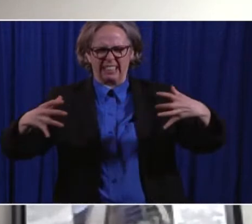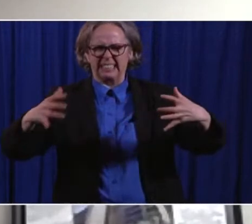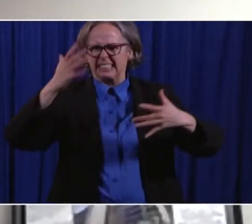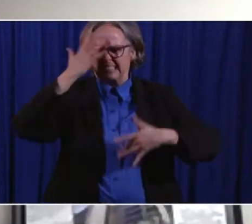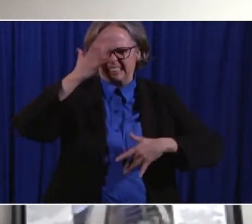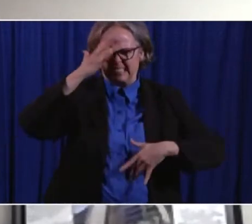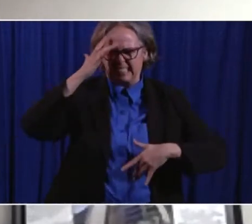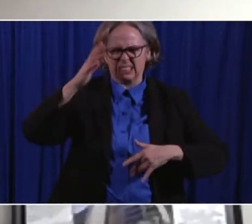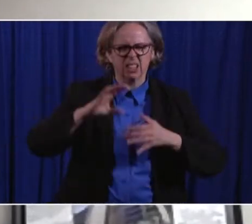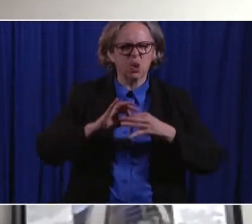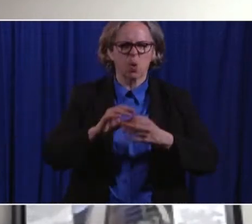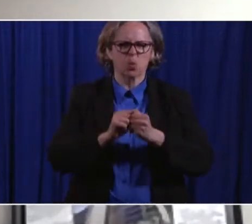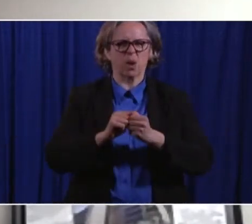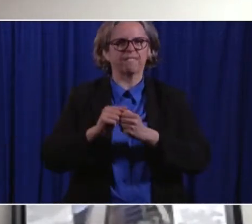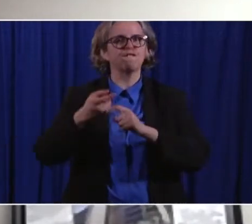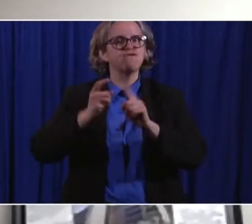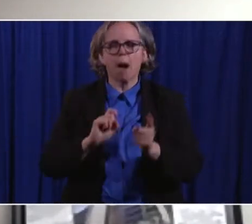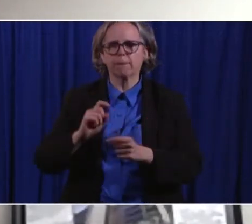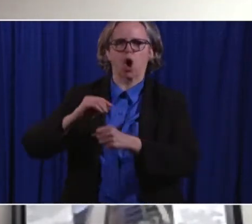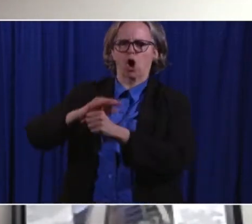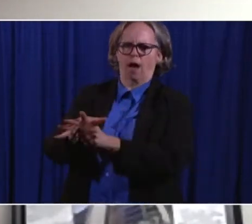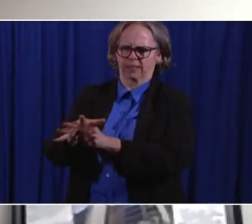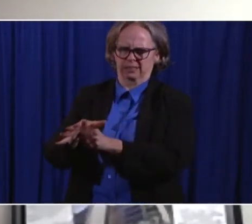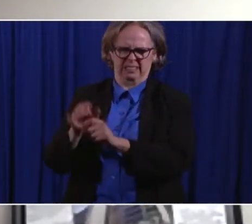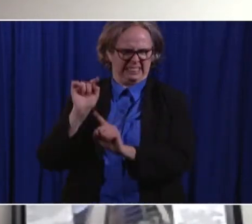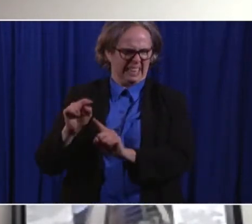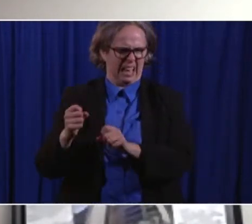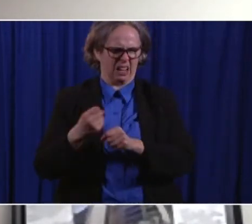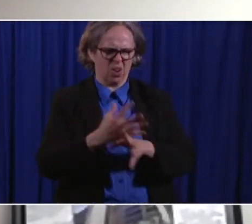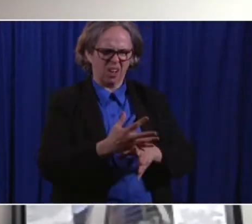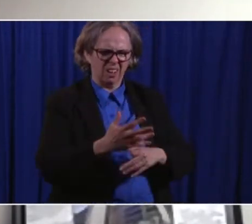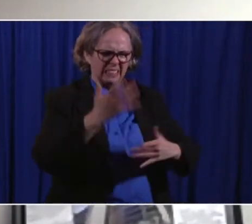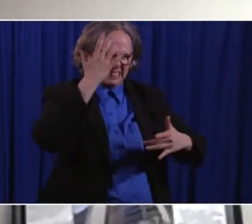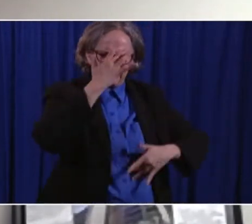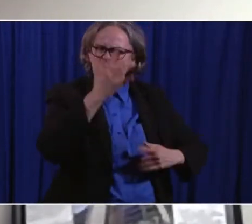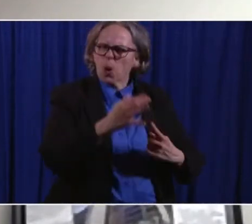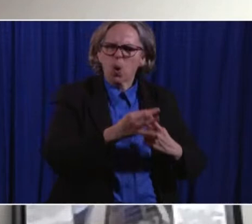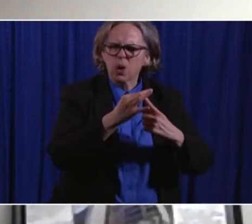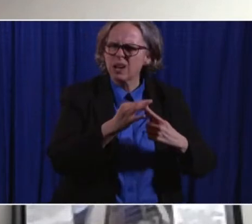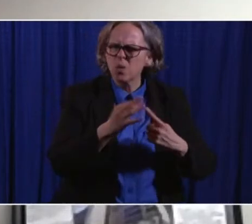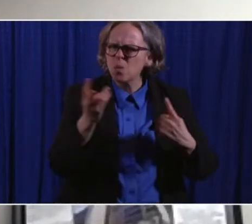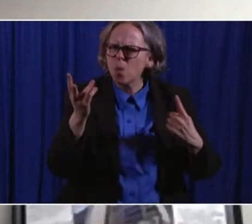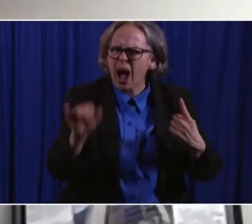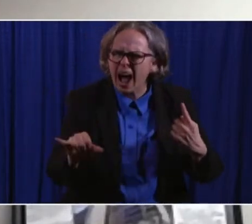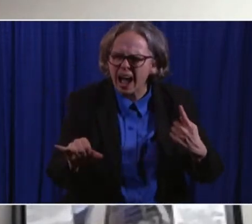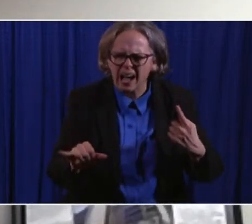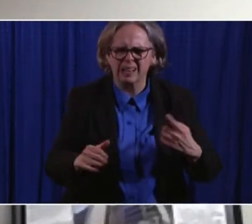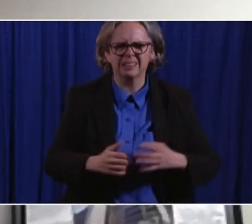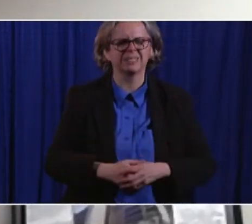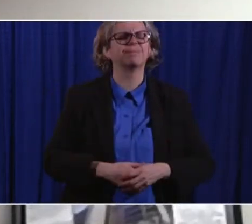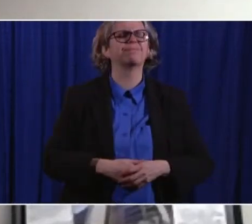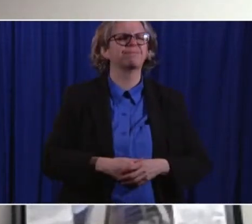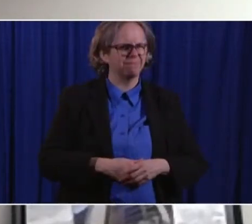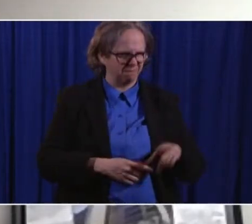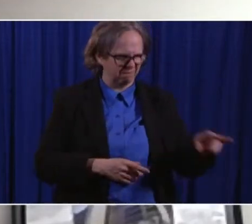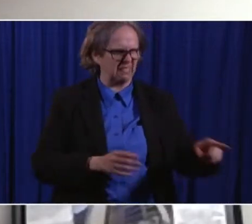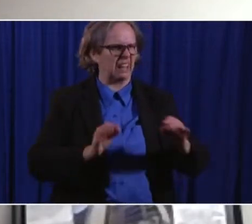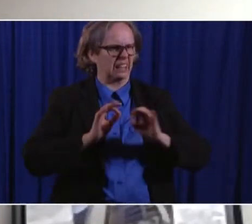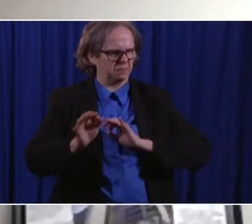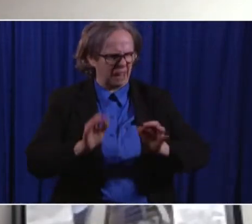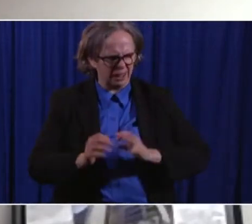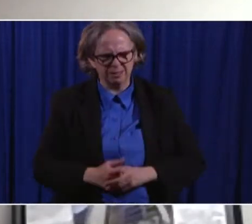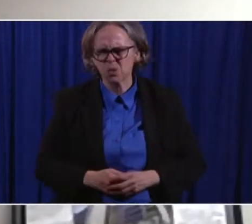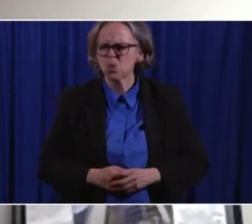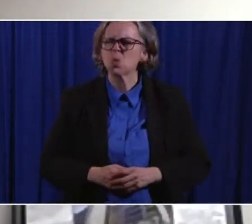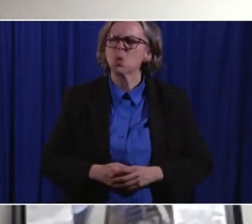infection. What makes this unique versus what's a lot of the talk with the COVID infection right now is it's not actually associated with an active